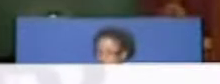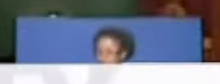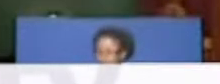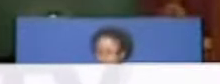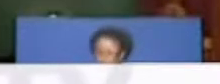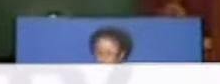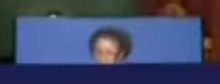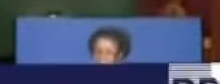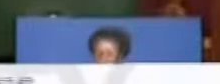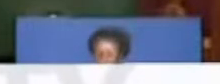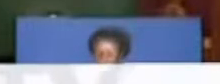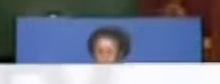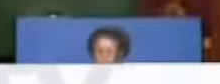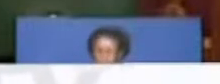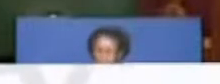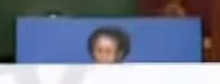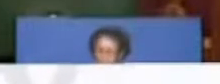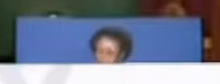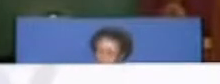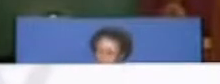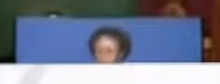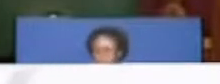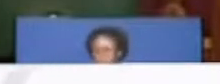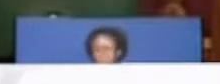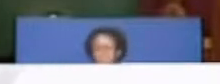KRA has exceeded its revenue collection